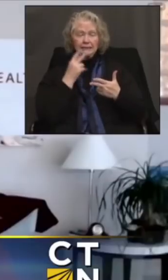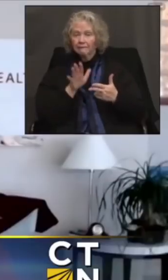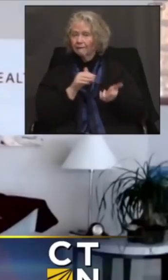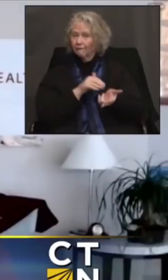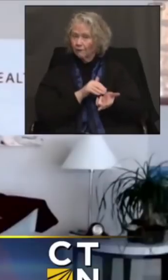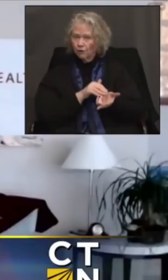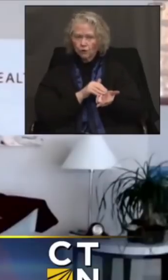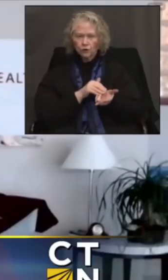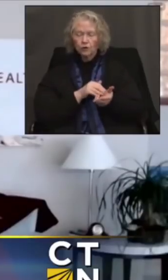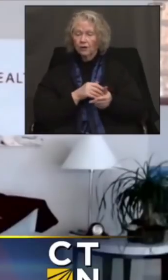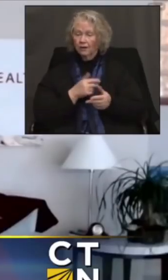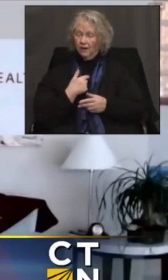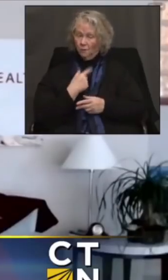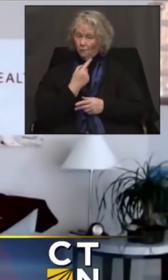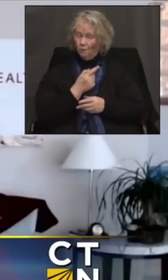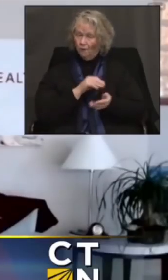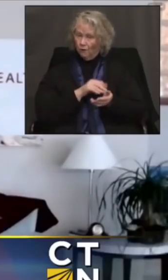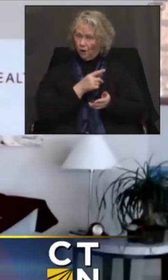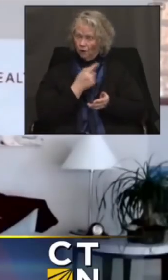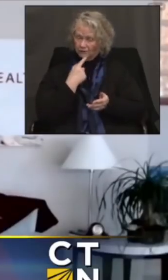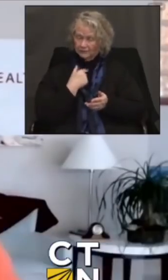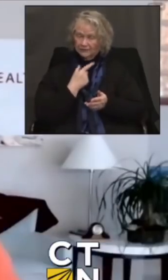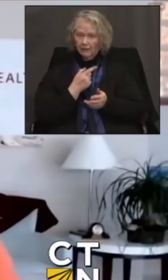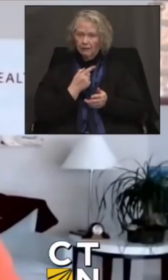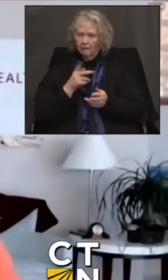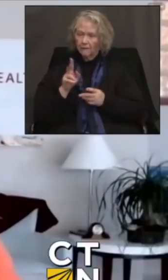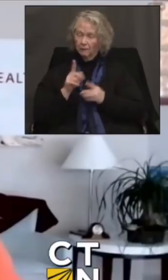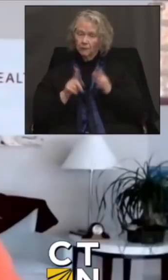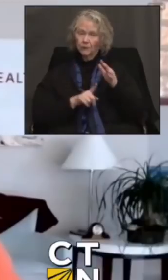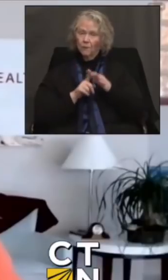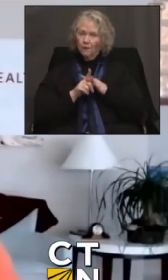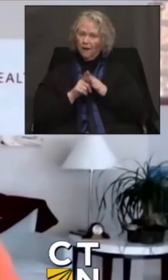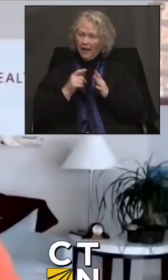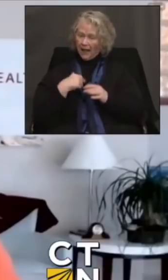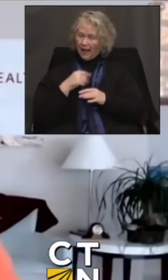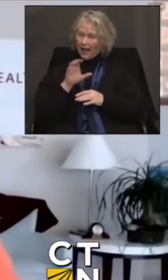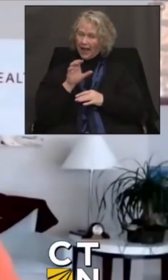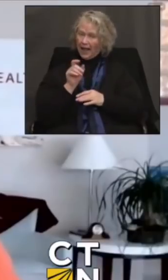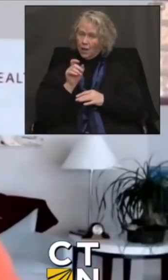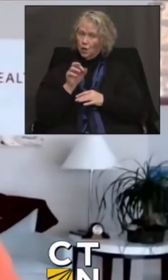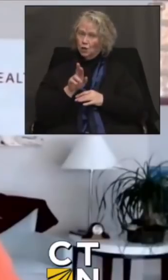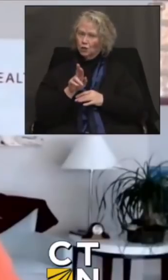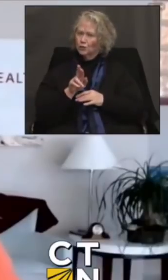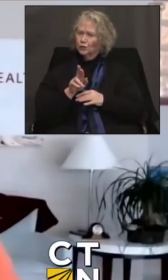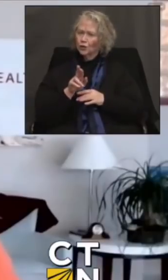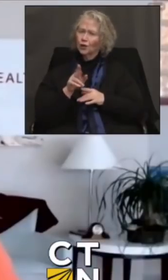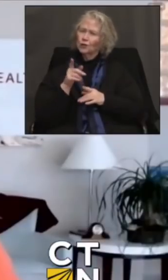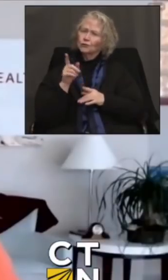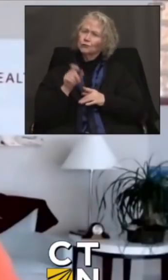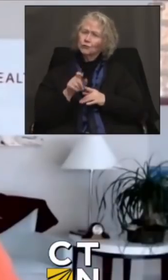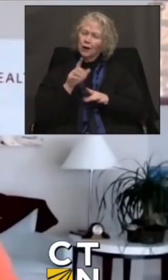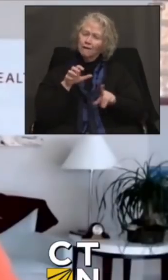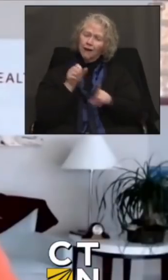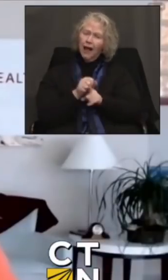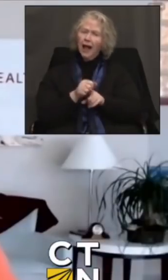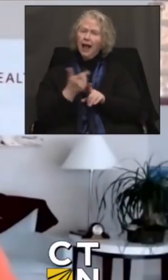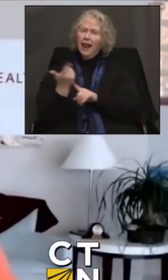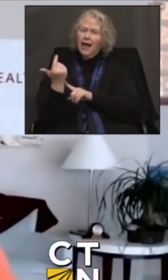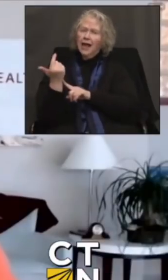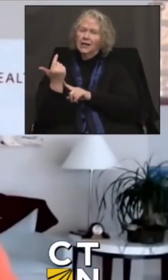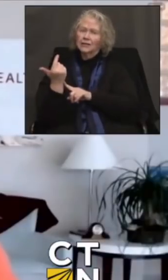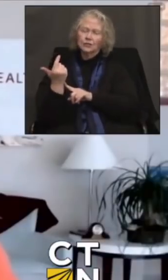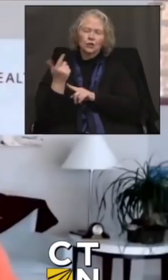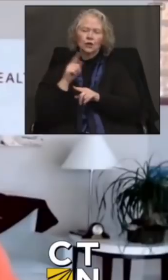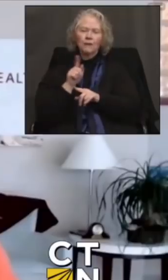2 advanced cancers that he diagnosed last week in patients that should have been seen over a year ago in the primary care